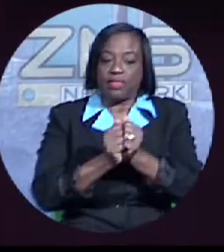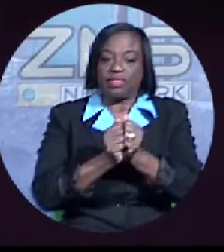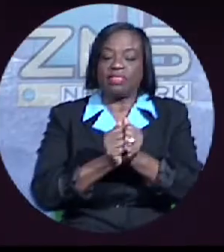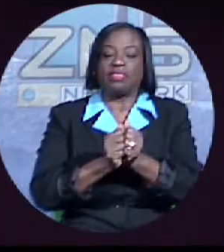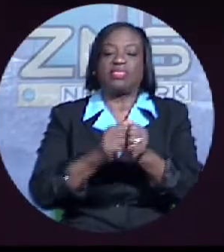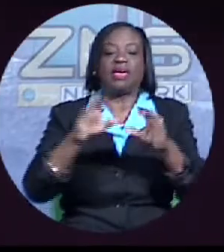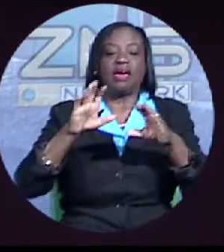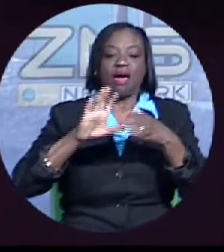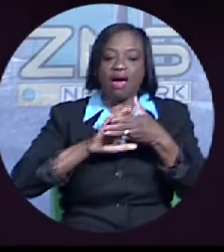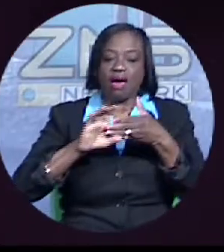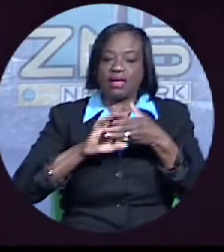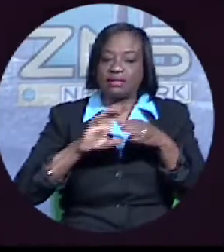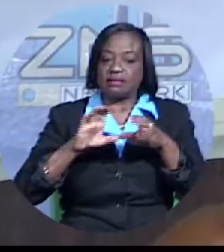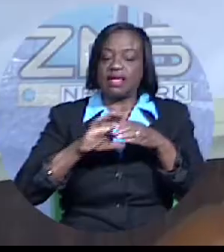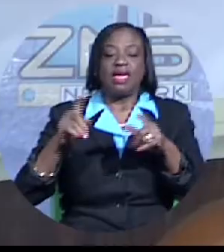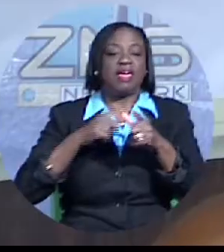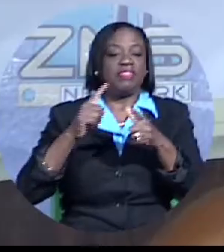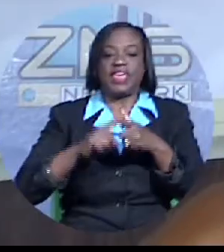situation.